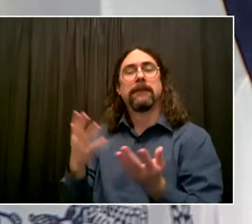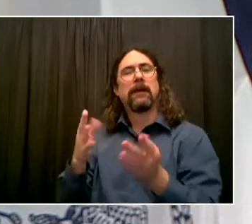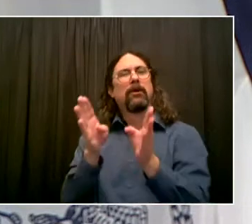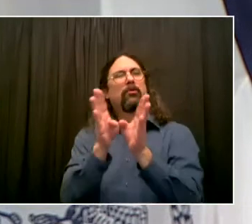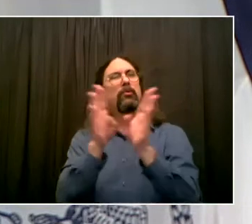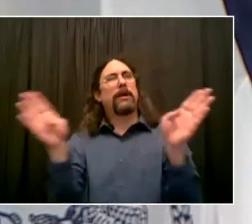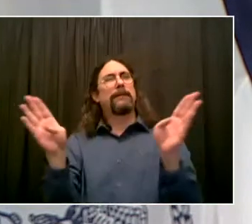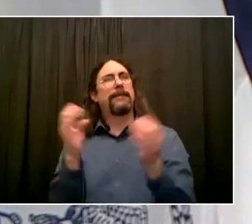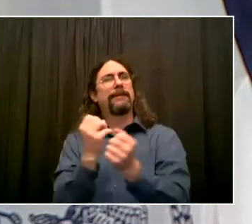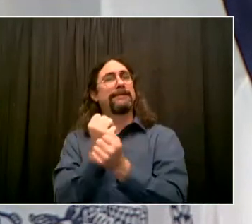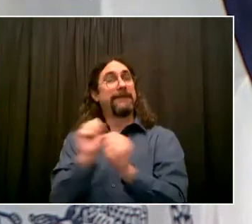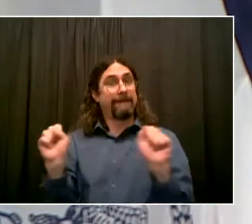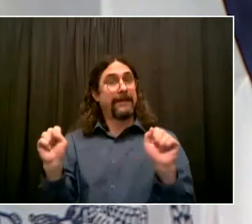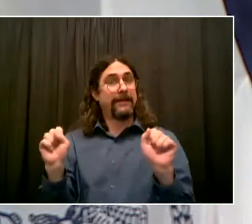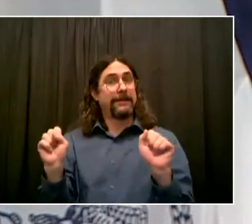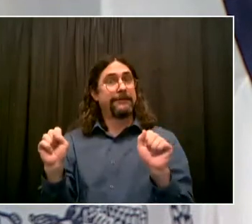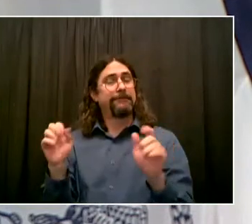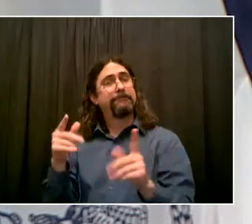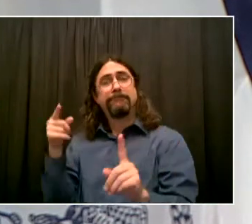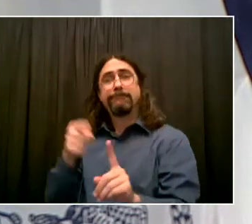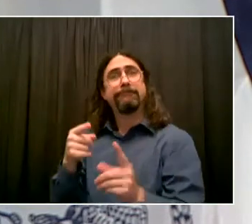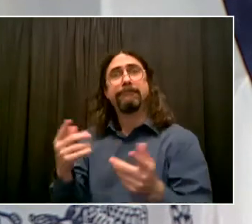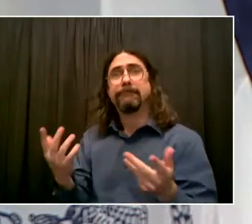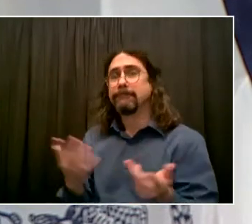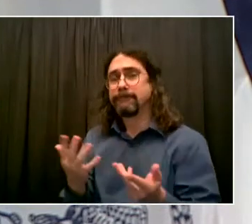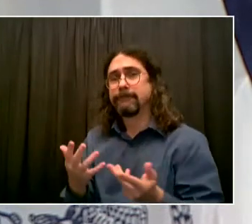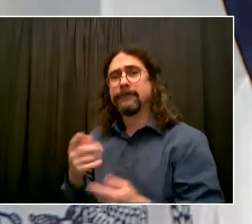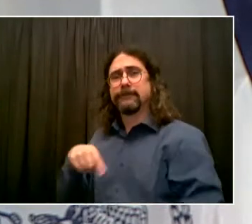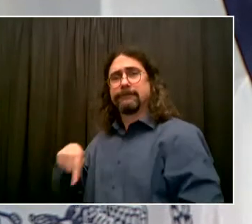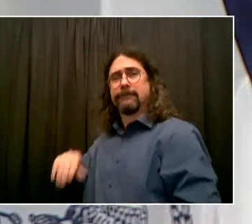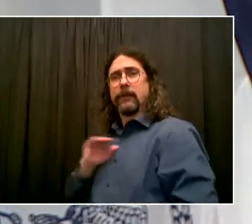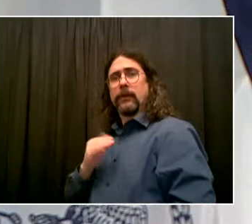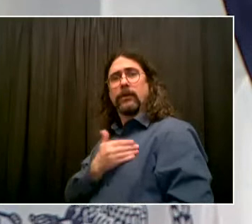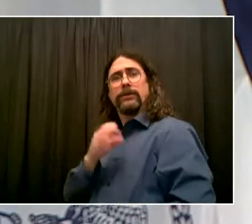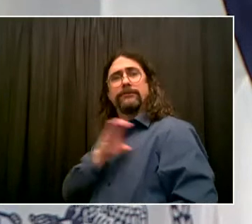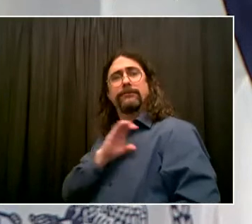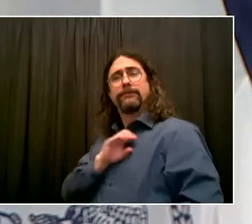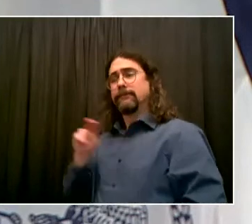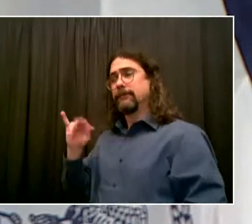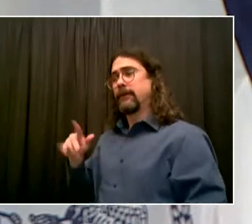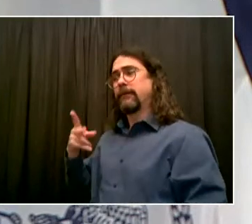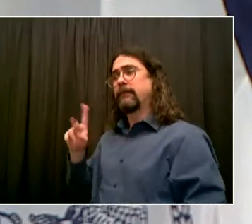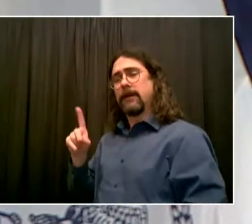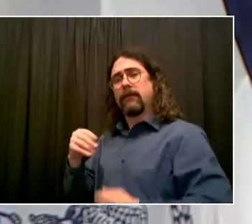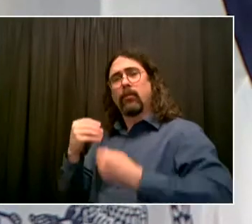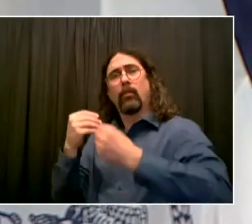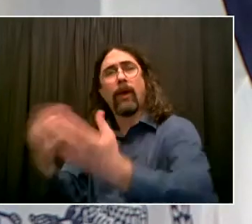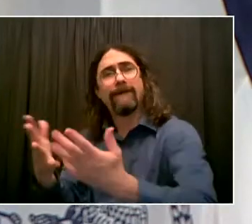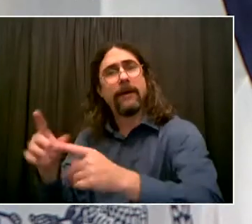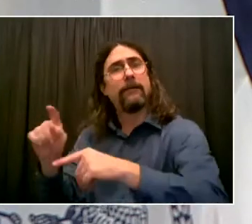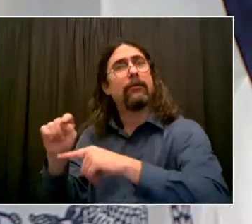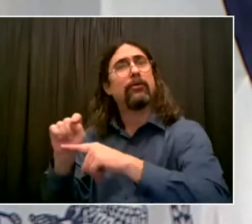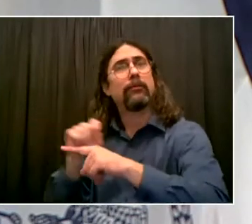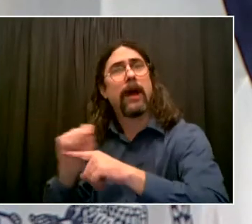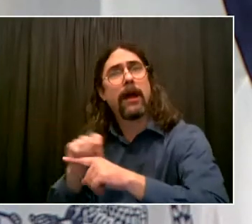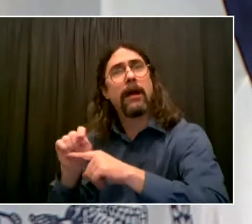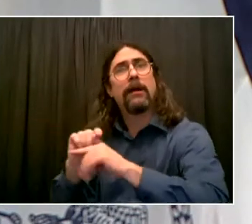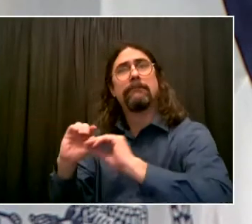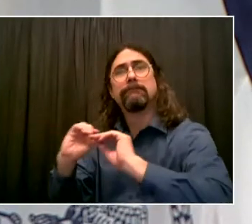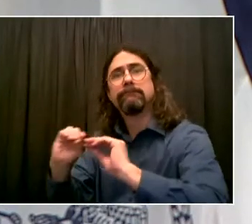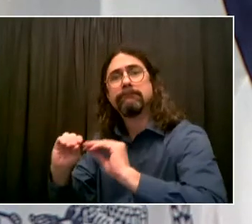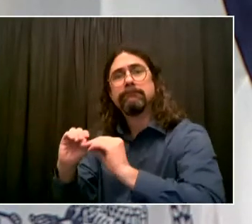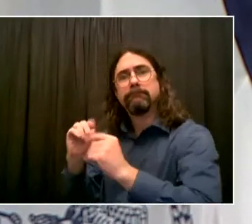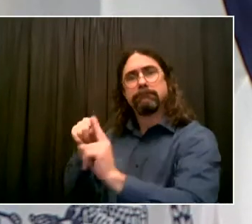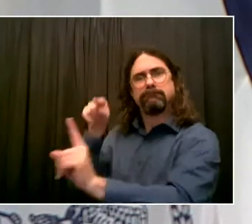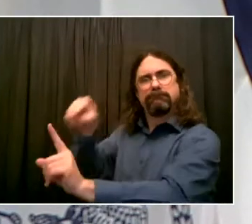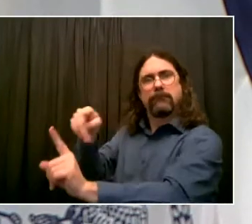of San Juan. We're working on the details of how that will work, the different elements of it. But